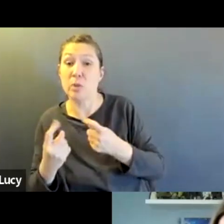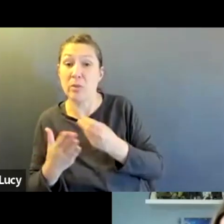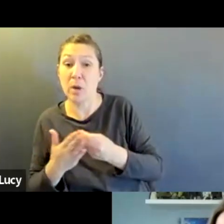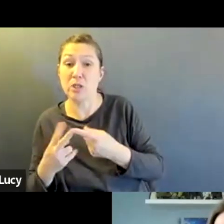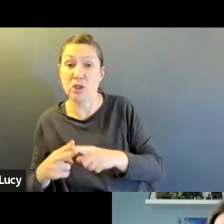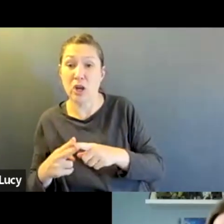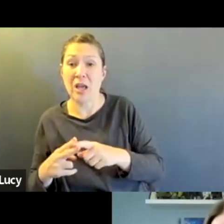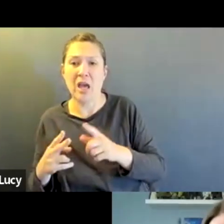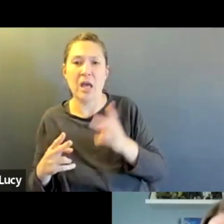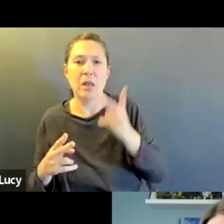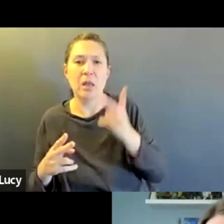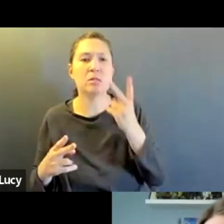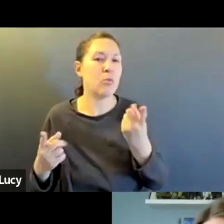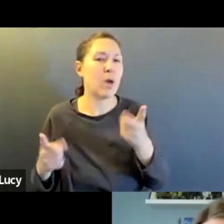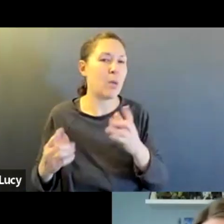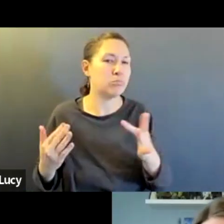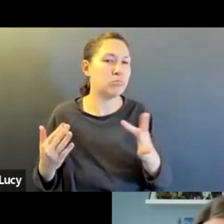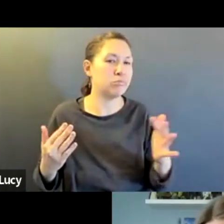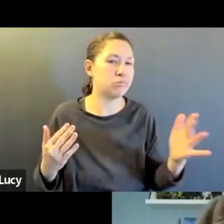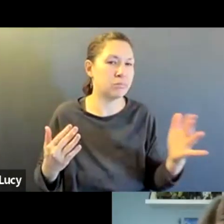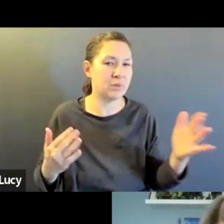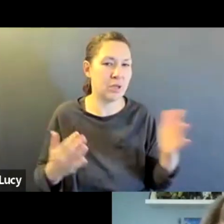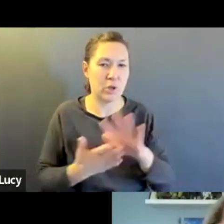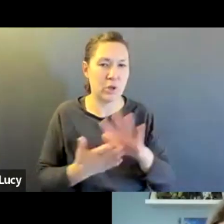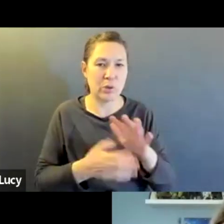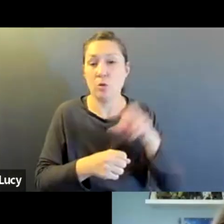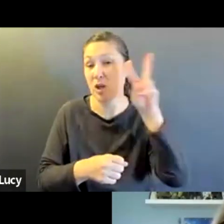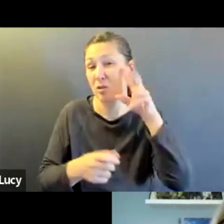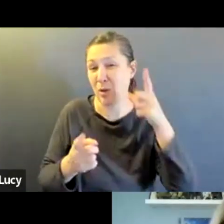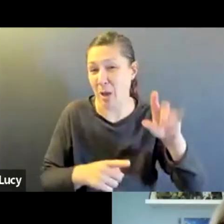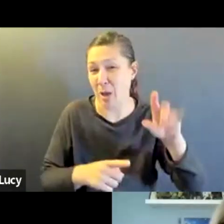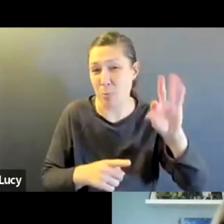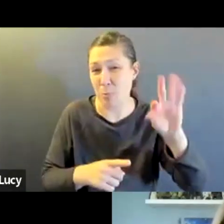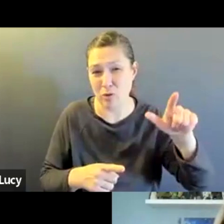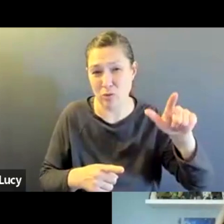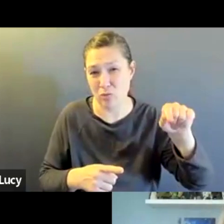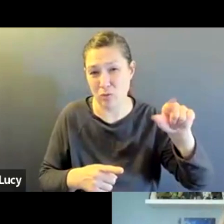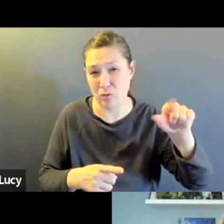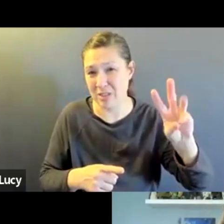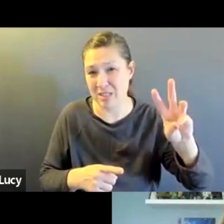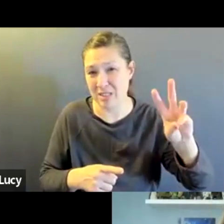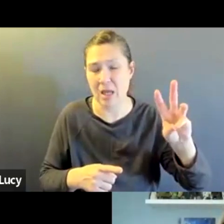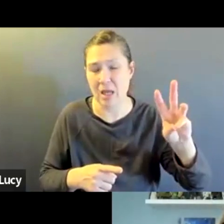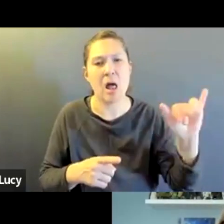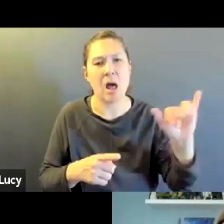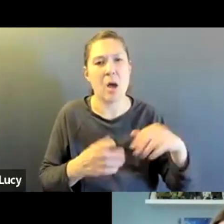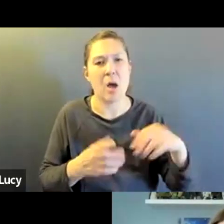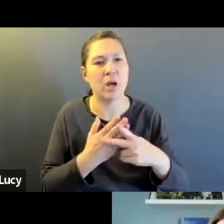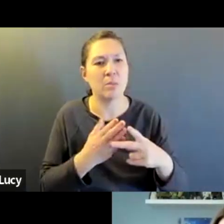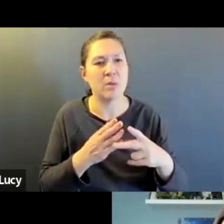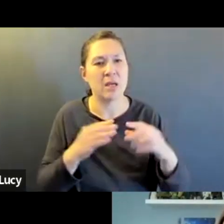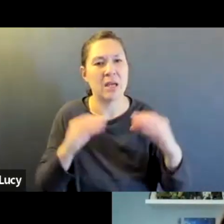and see what happens with FY 2026, especially for some of those programs like the teacher prep grants that just